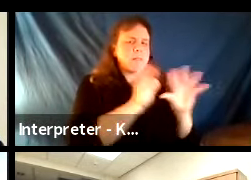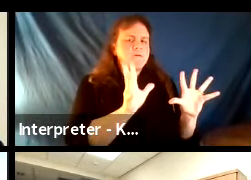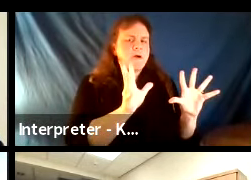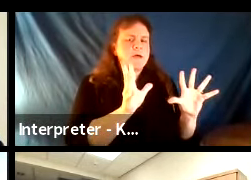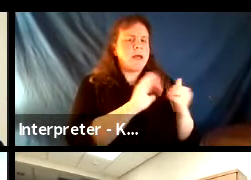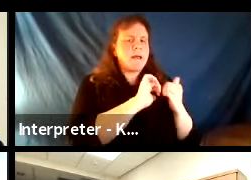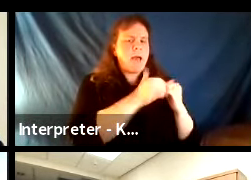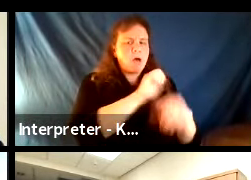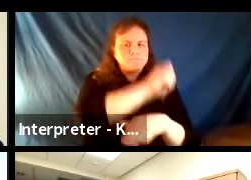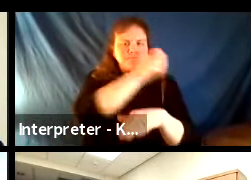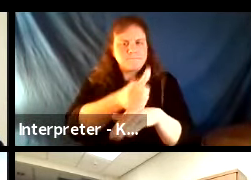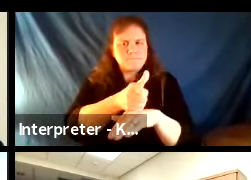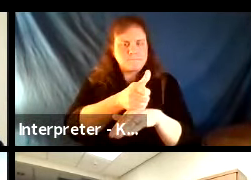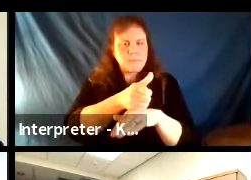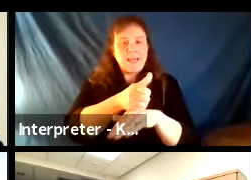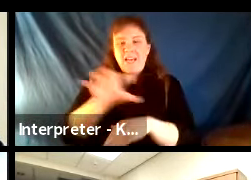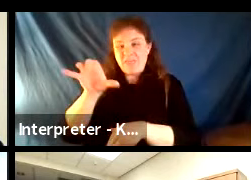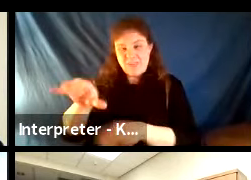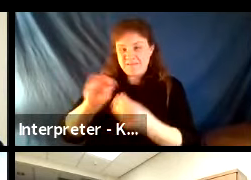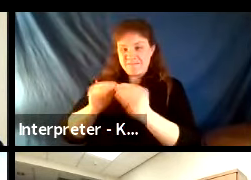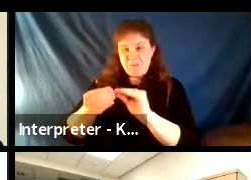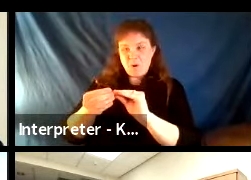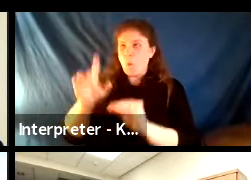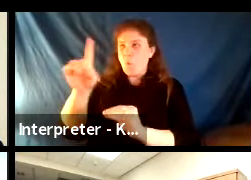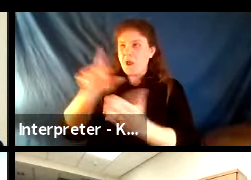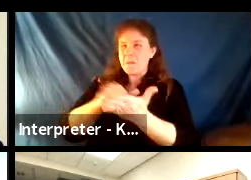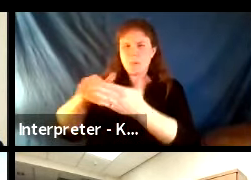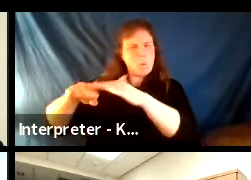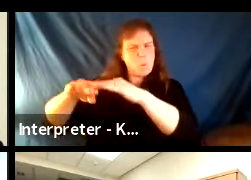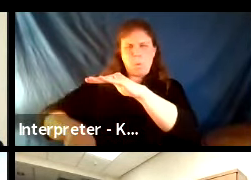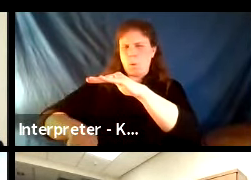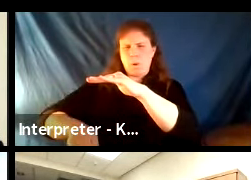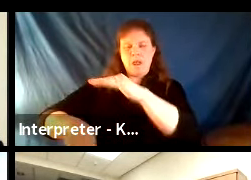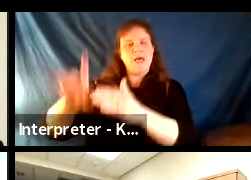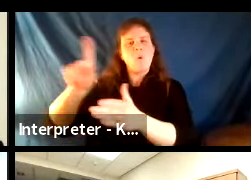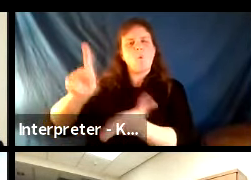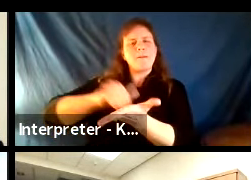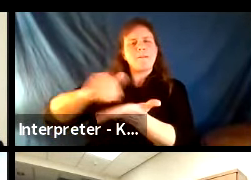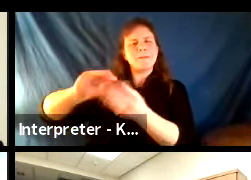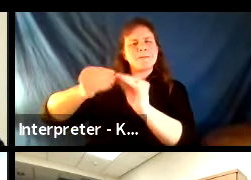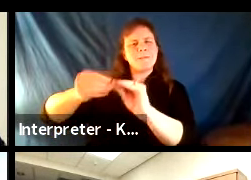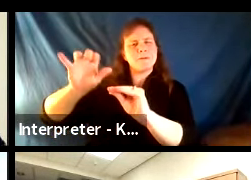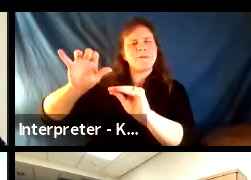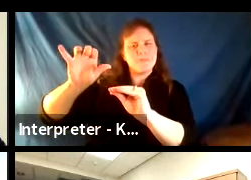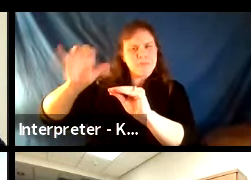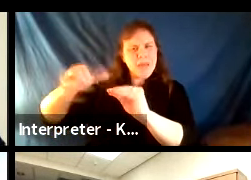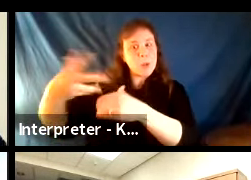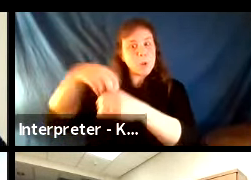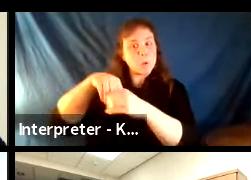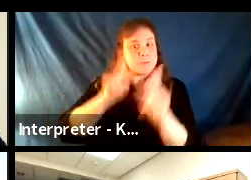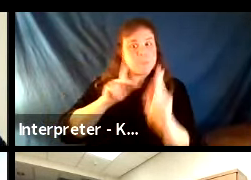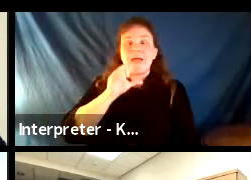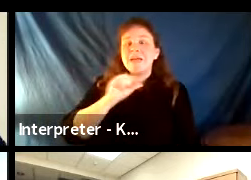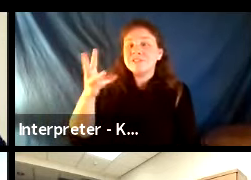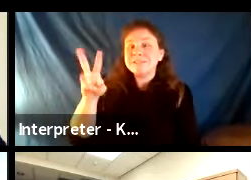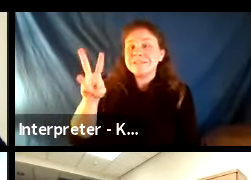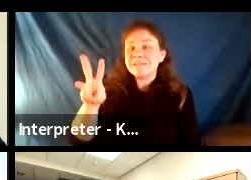is much smaller than 1 million. That million number that we gave you actually includes people who are 16 and